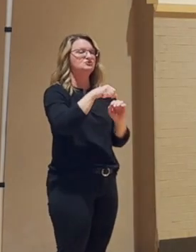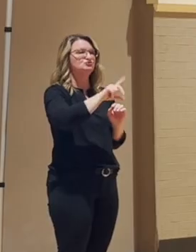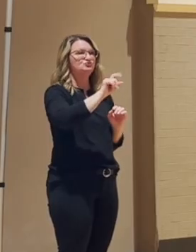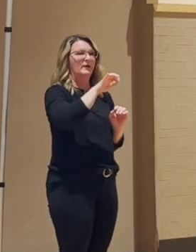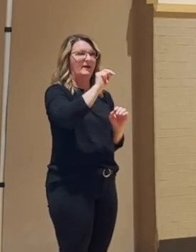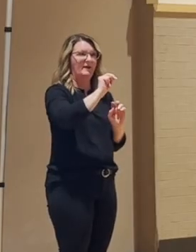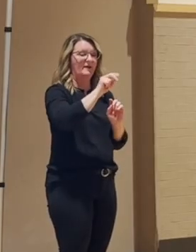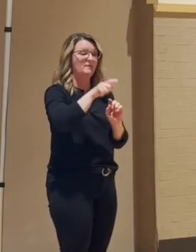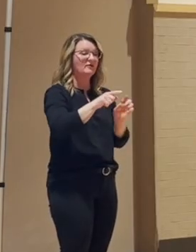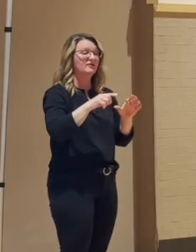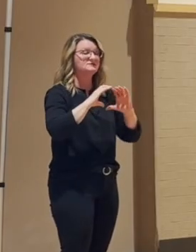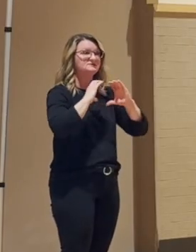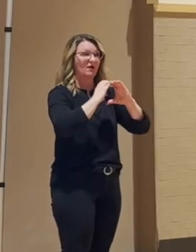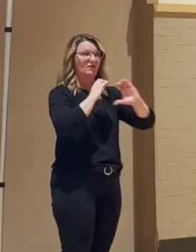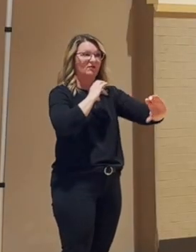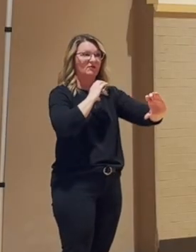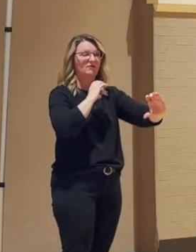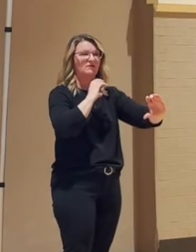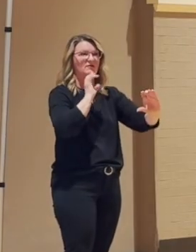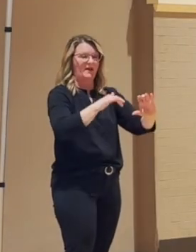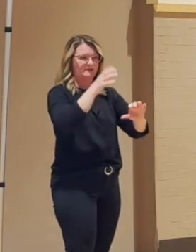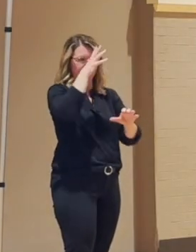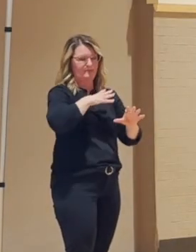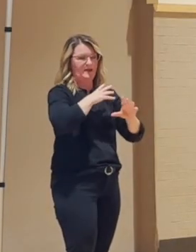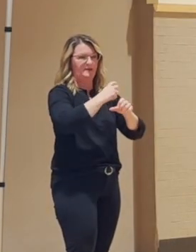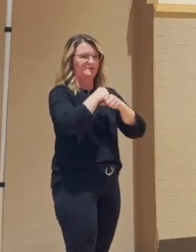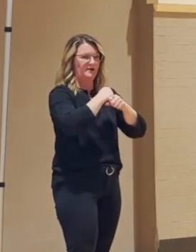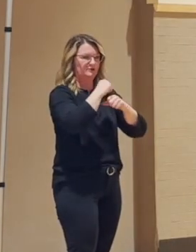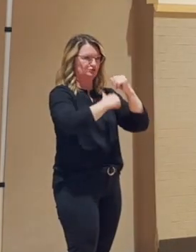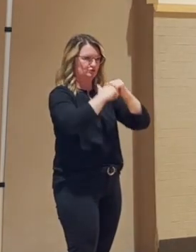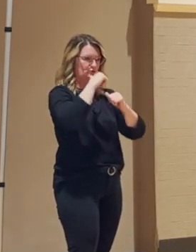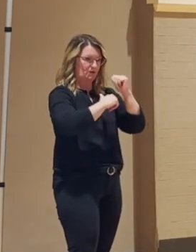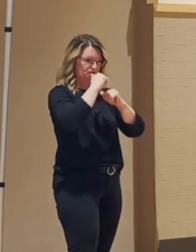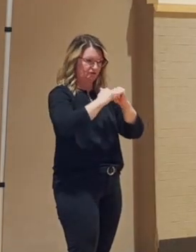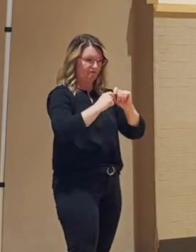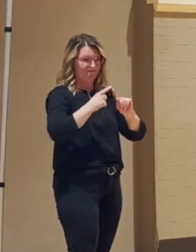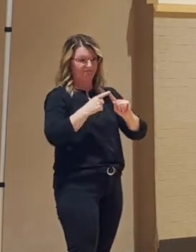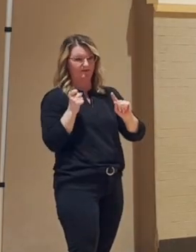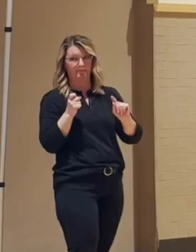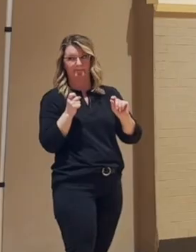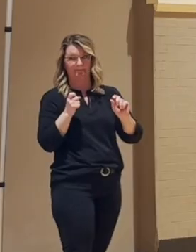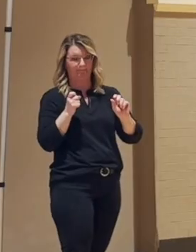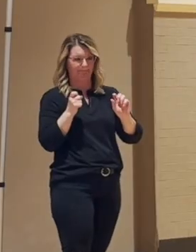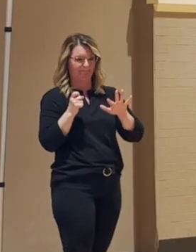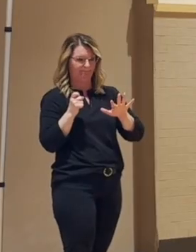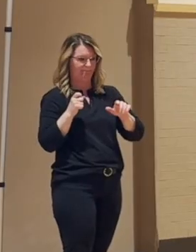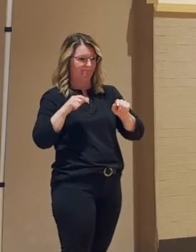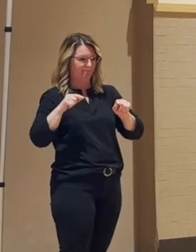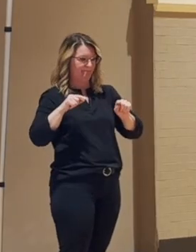the Scajaquada Tunnel is a man-made structure that was actually run kind of parallel